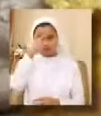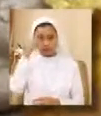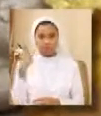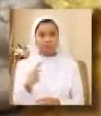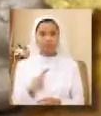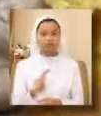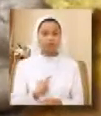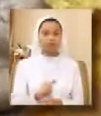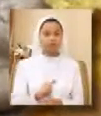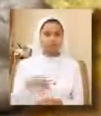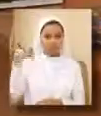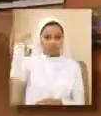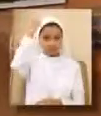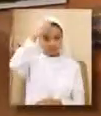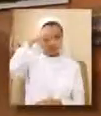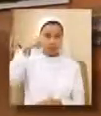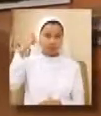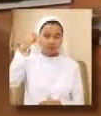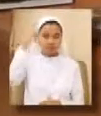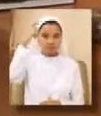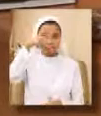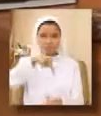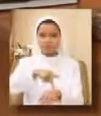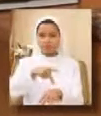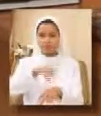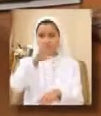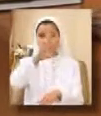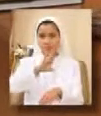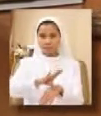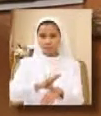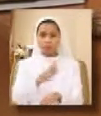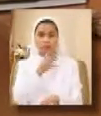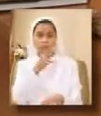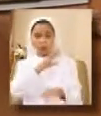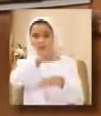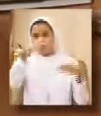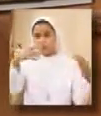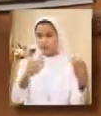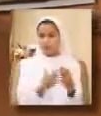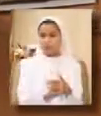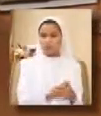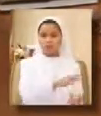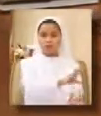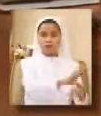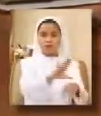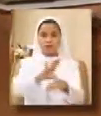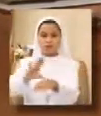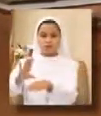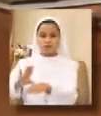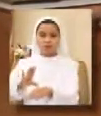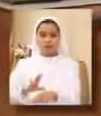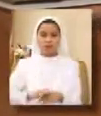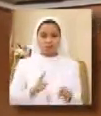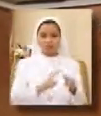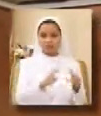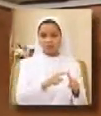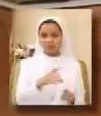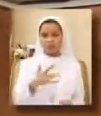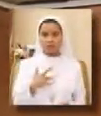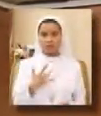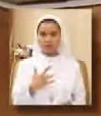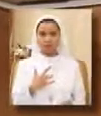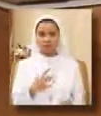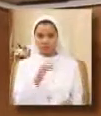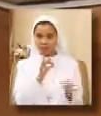ating mga oldie churches, no? Pag nandun ka sa loob, iba talaga ang feeling mo. Lalo na pag Sunday, nag-attend kami ng Angelus ng Holy